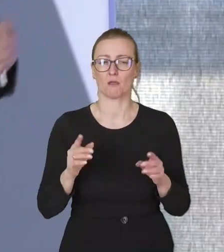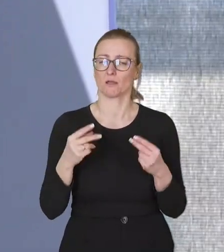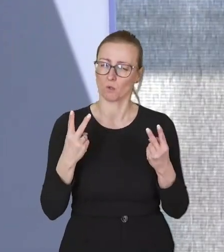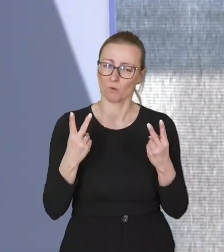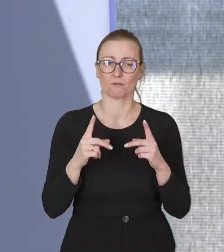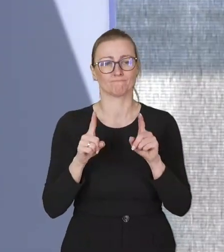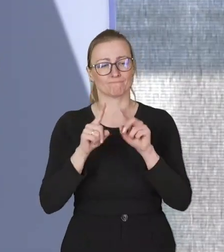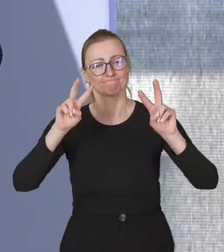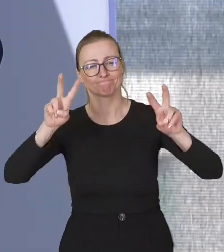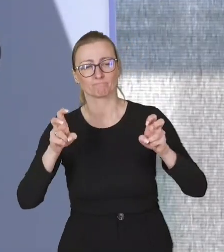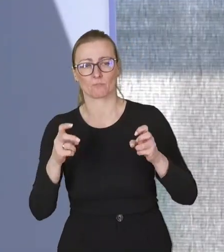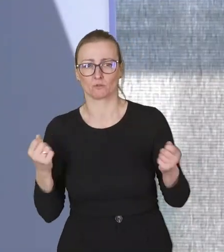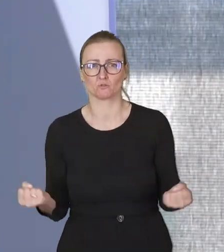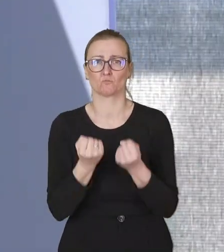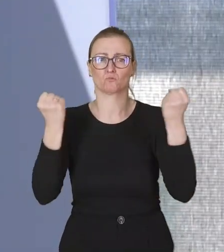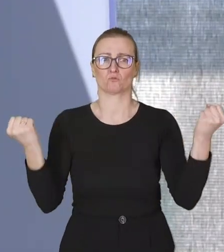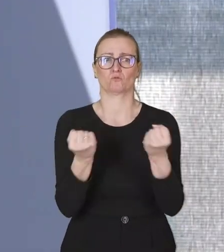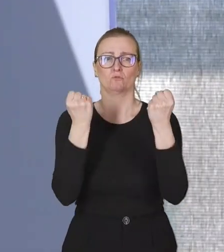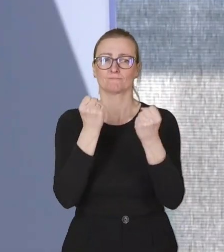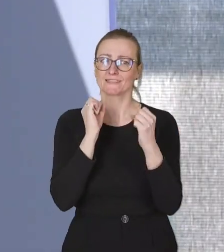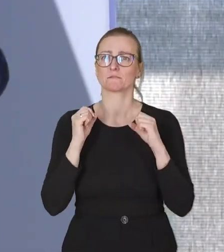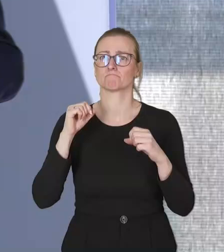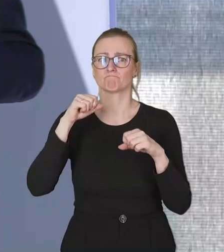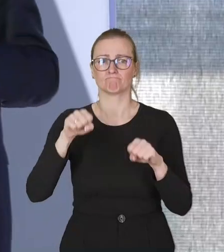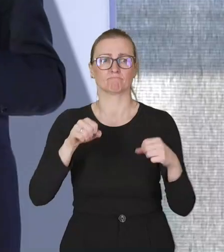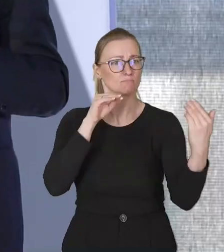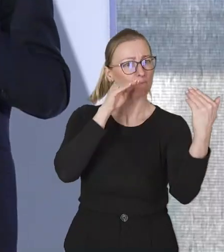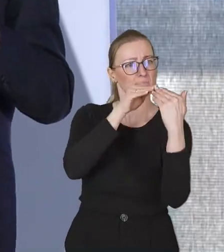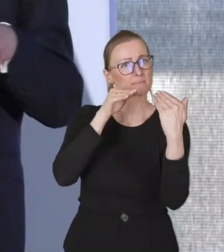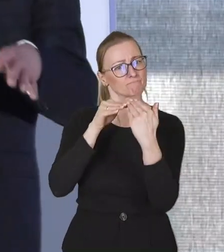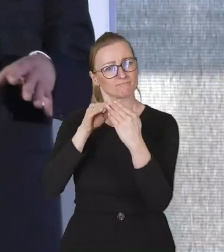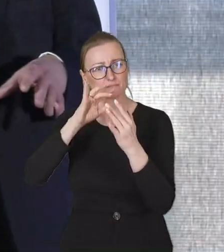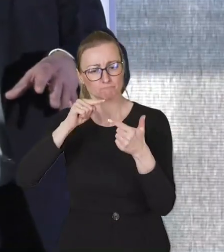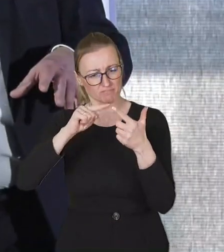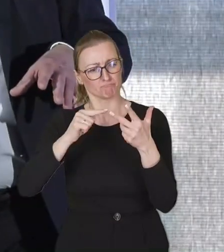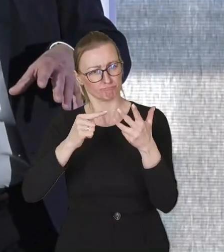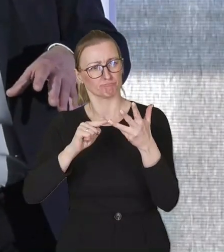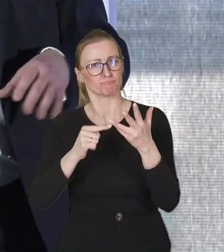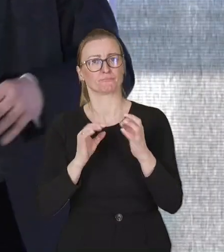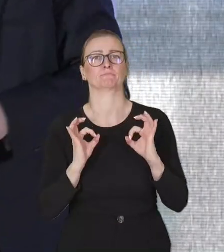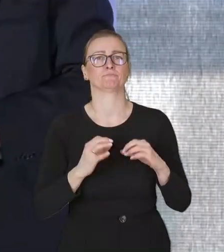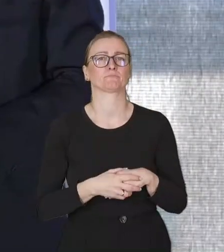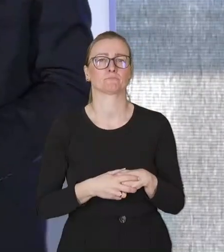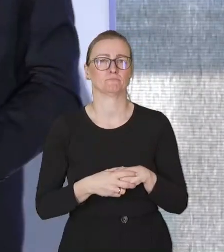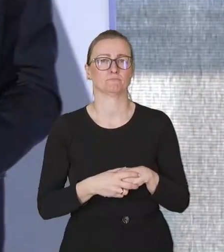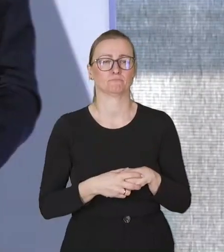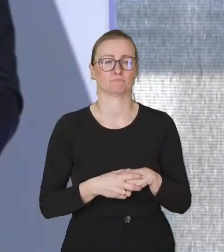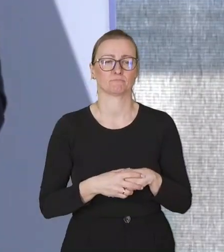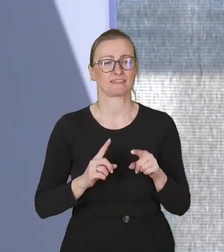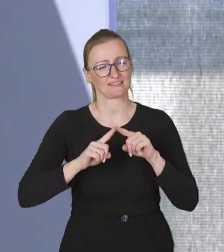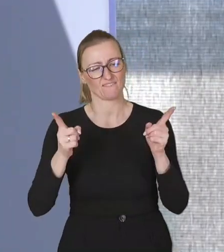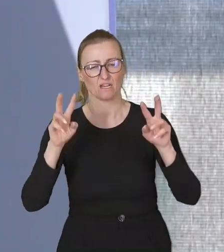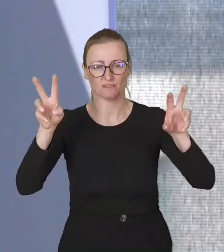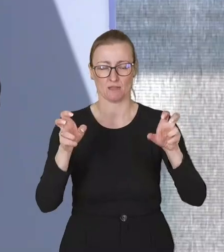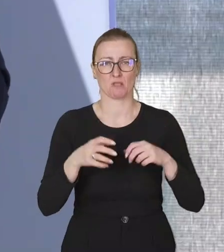all contexts. Why? There's one more thing. If you compare numbers, if you compare the budget of the